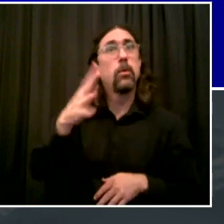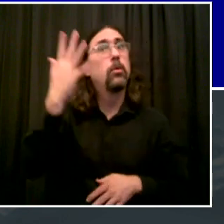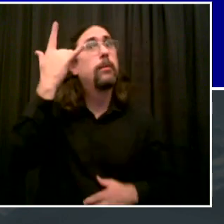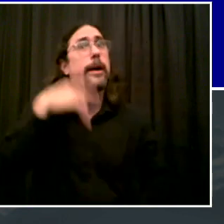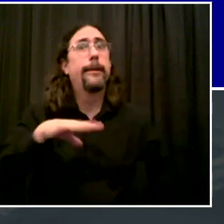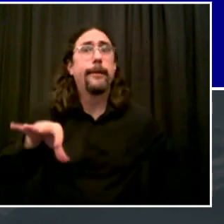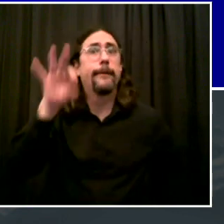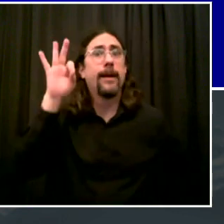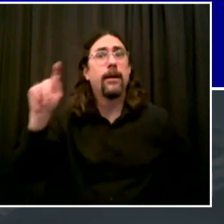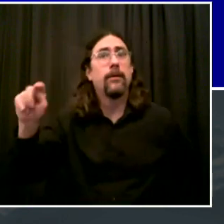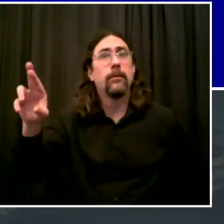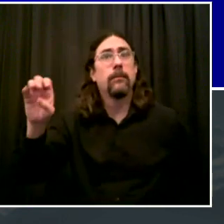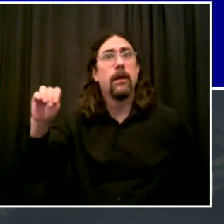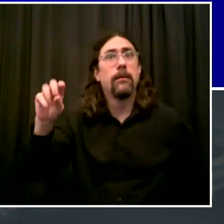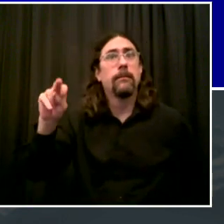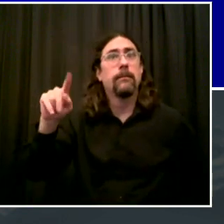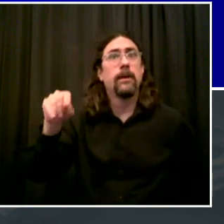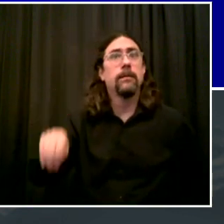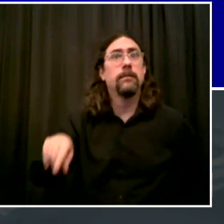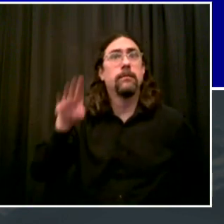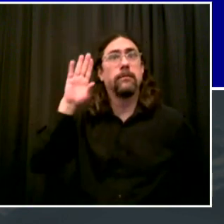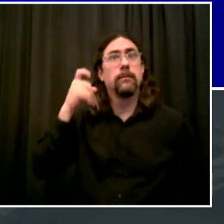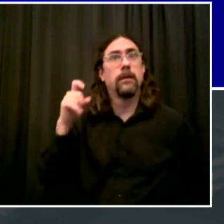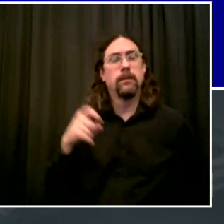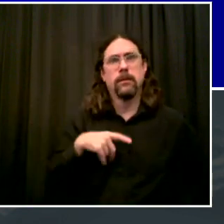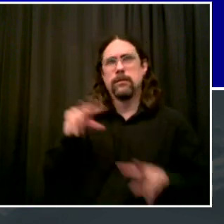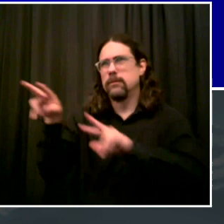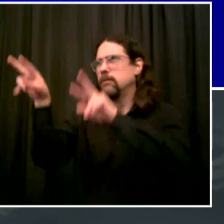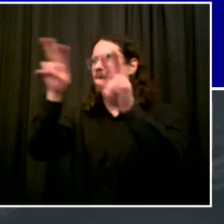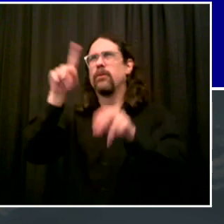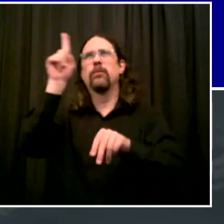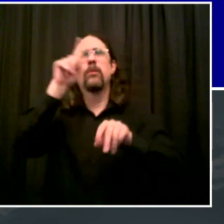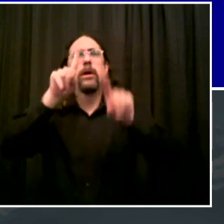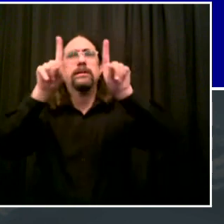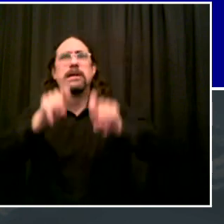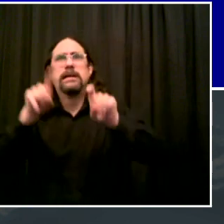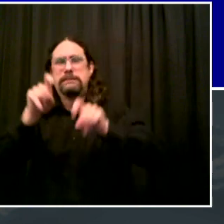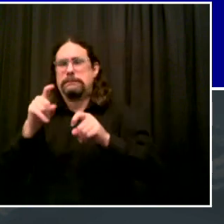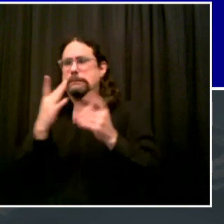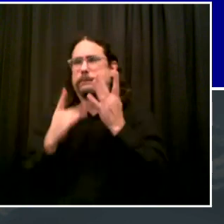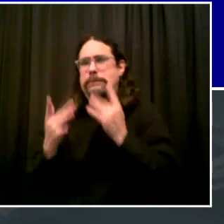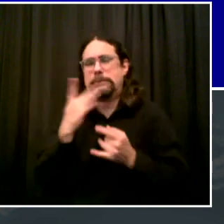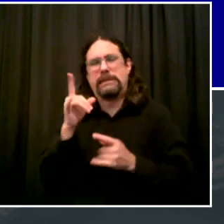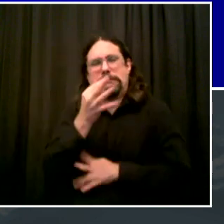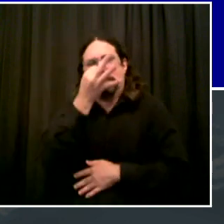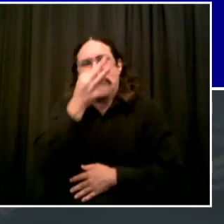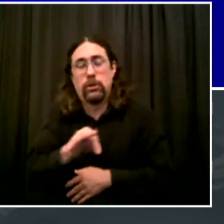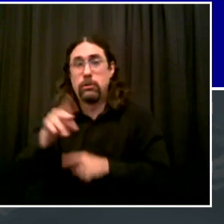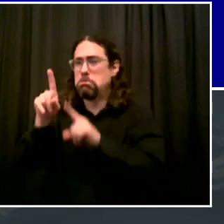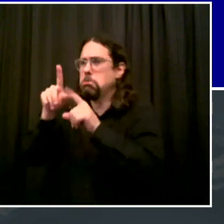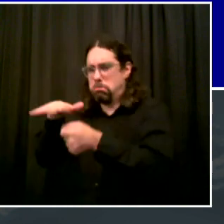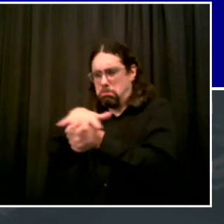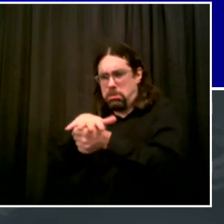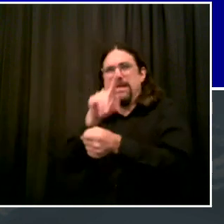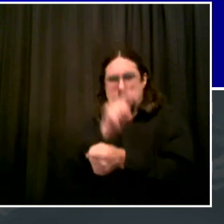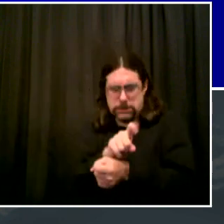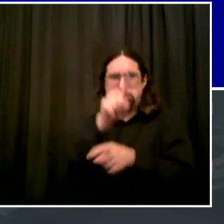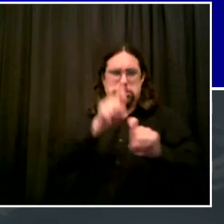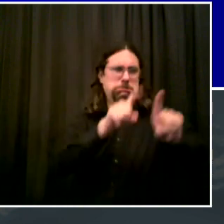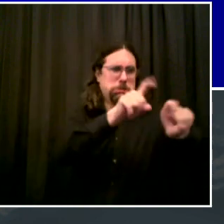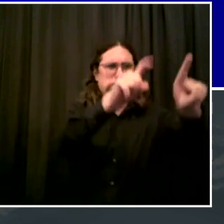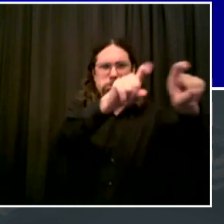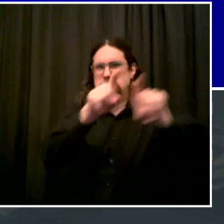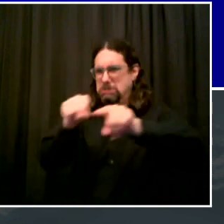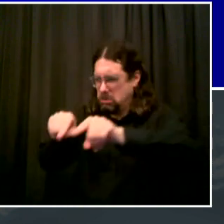low, but the percentage positive is higher than city average, where we are seeing cases that are actively symptomatic, but people